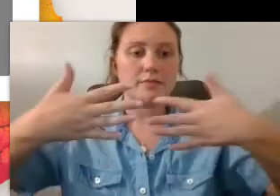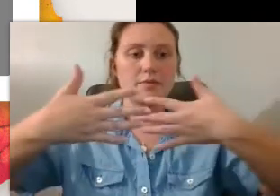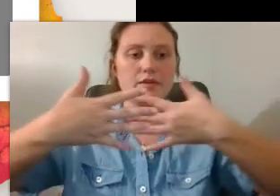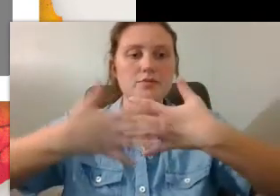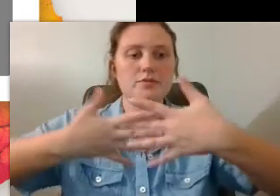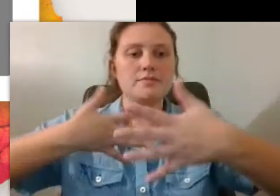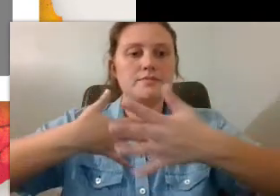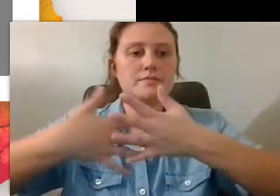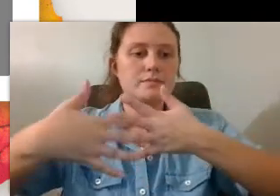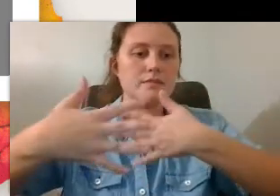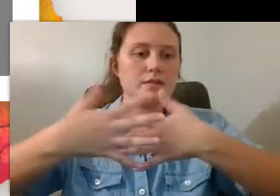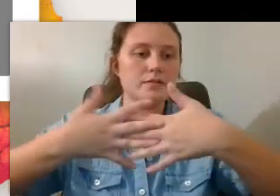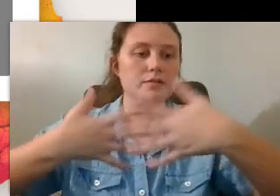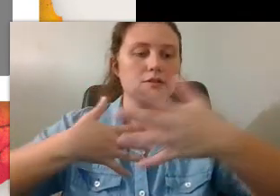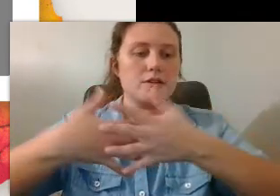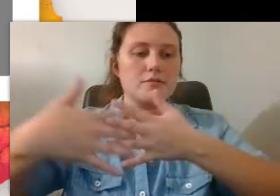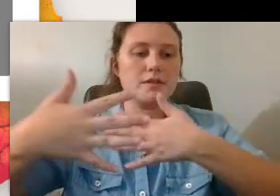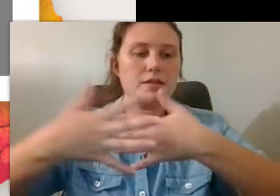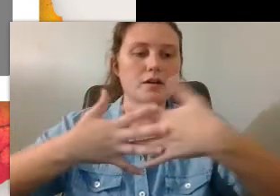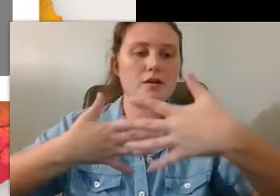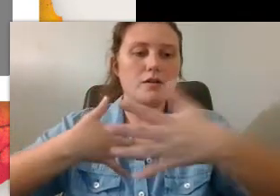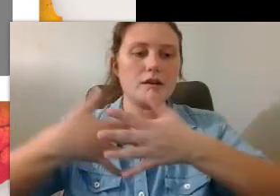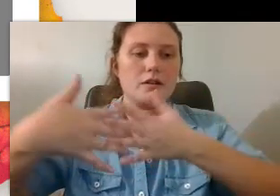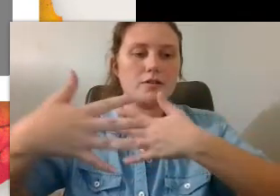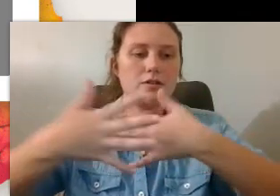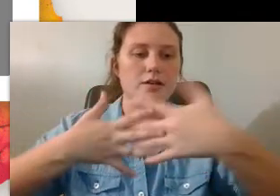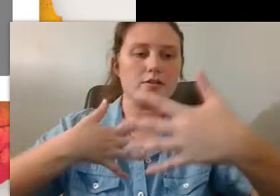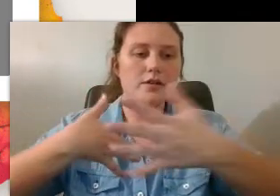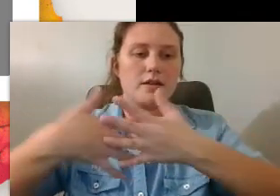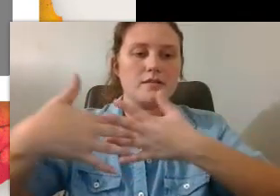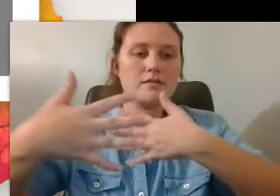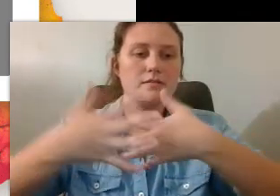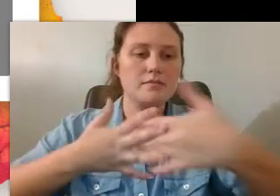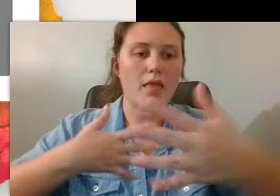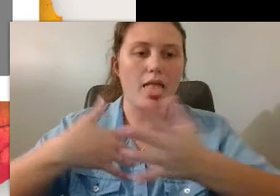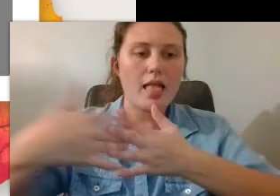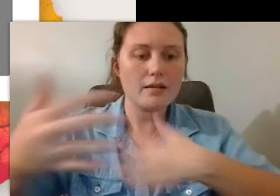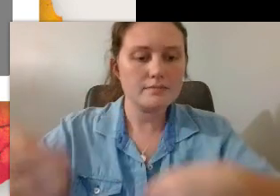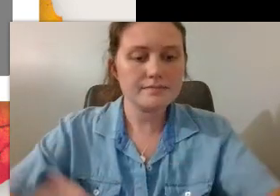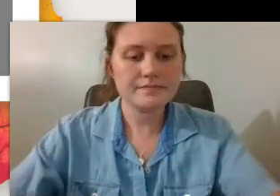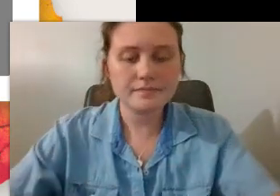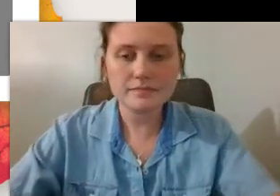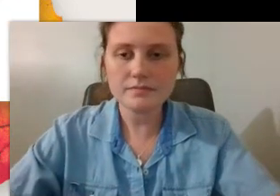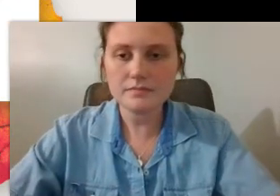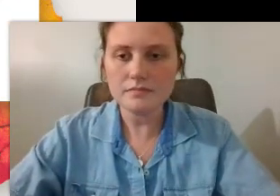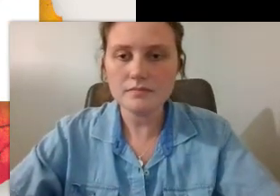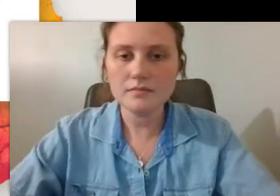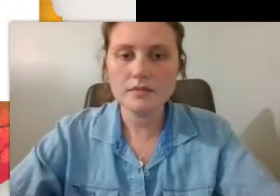Gray. Remember this one? Looks like you're mixing all the colors together, right? Blech.